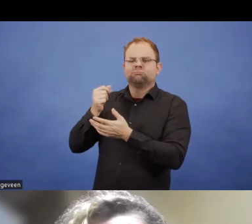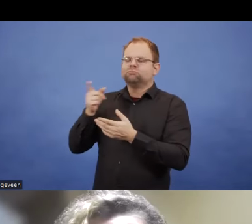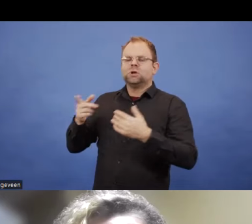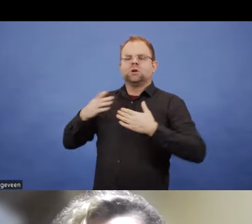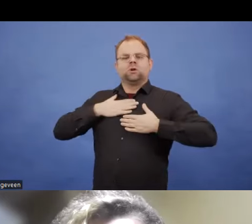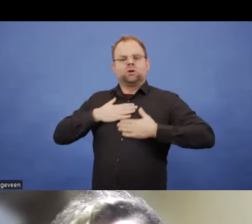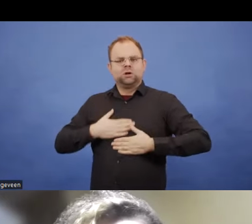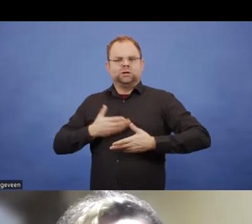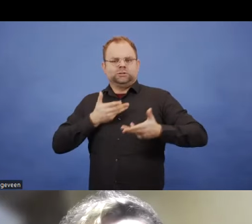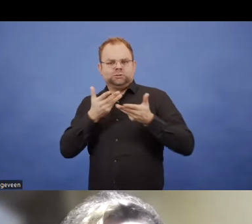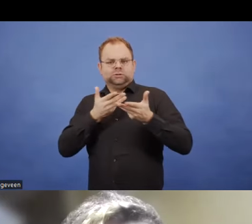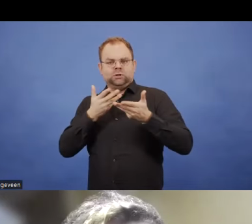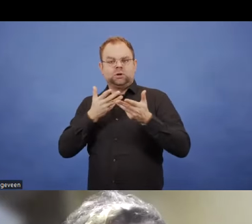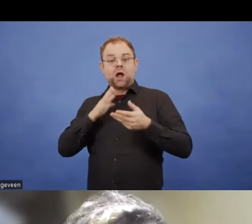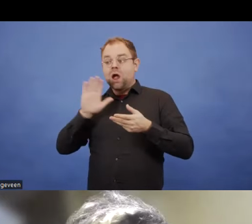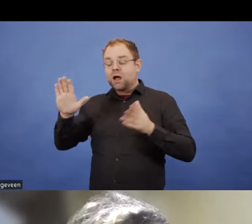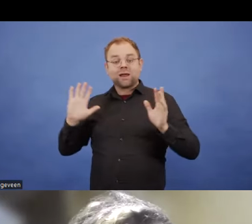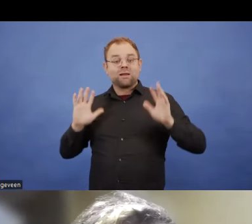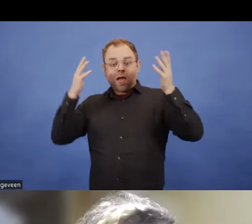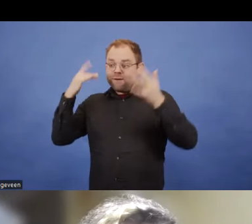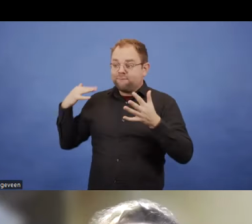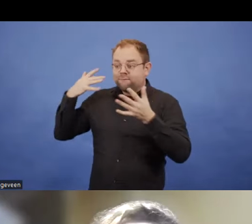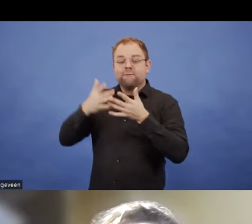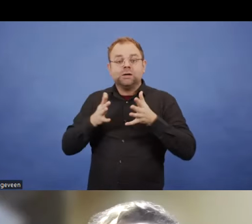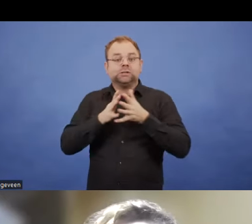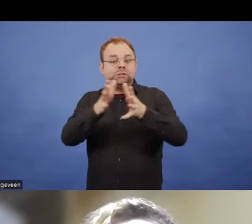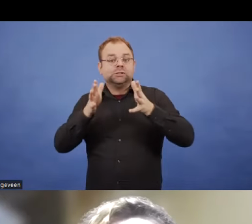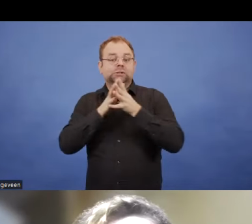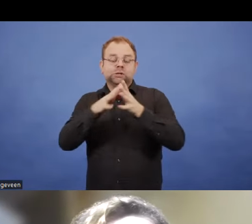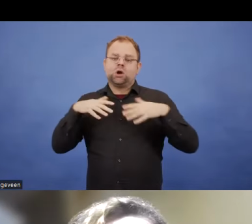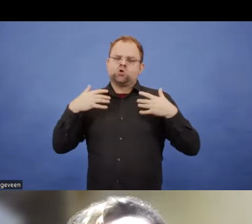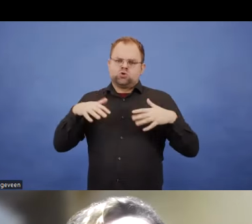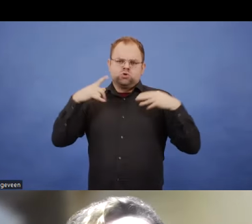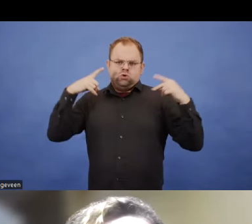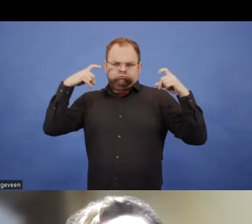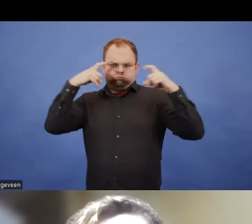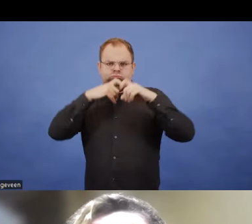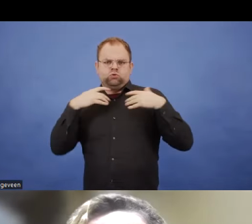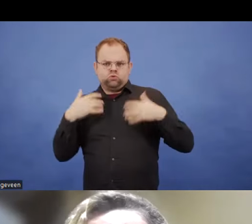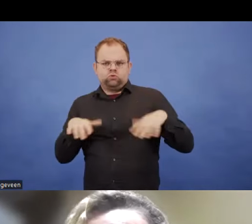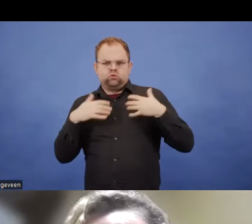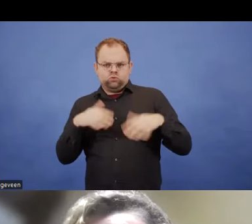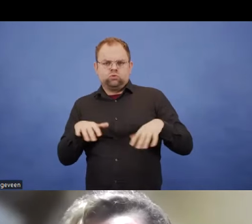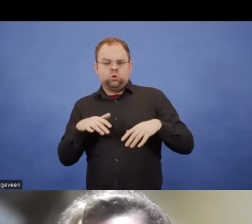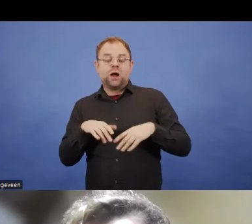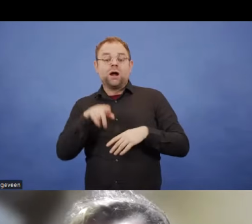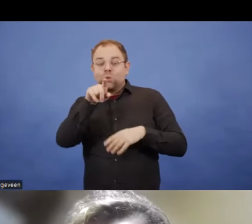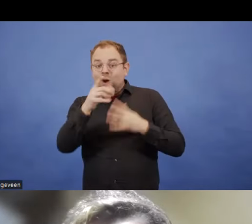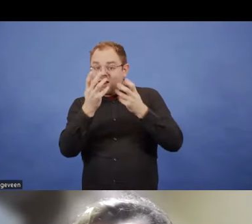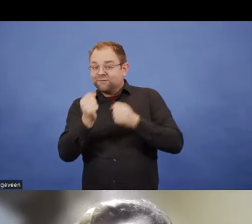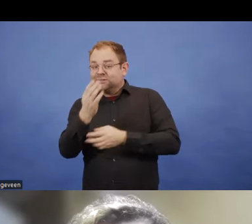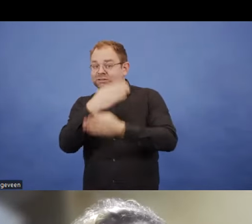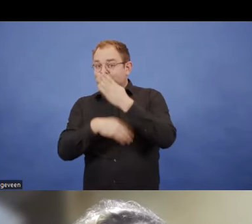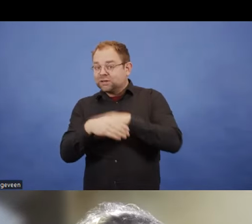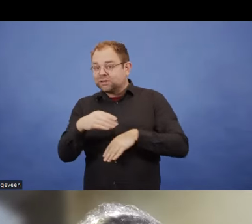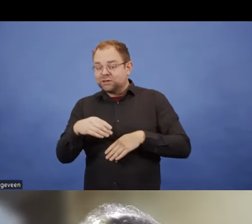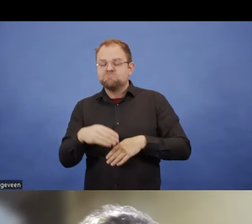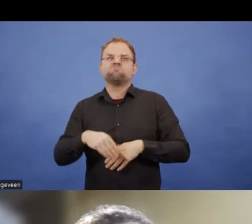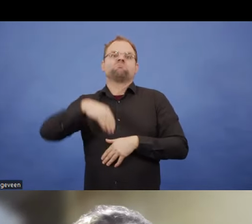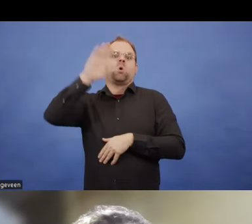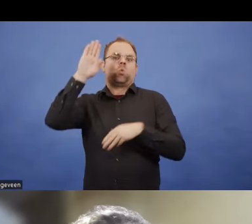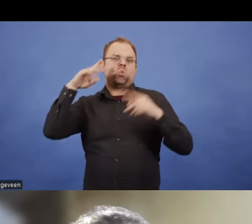physical disabilities, first of all, there has to be reasonable accommodations for person to